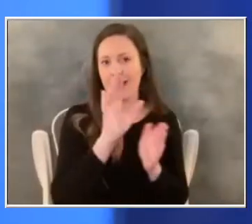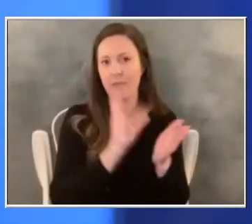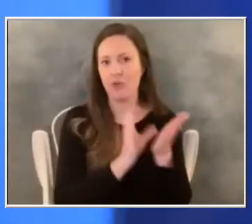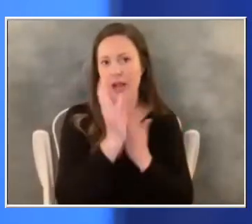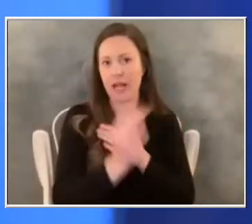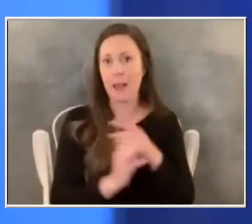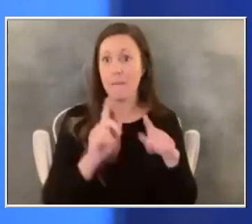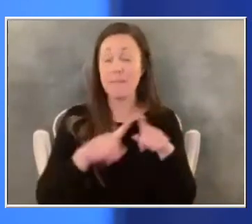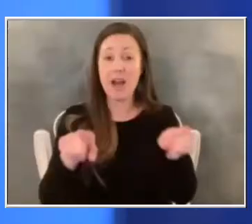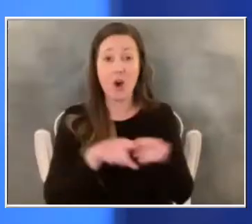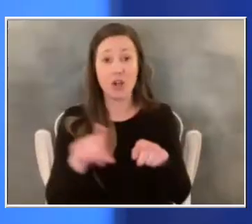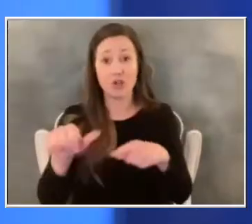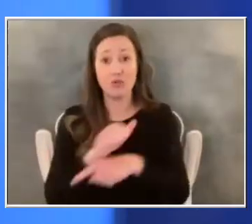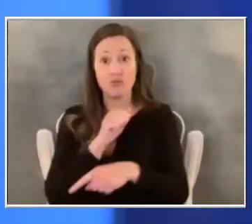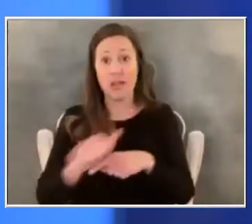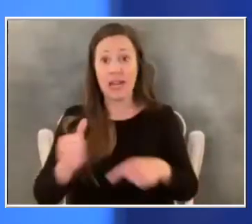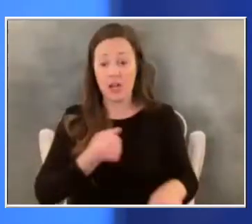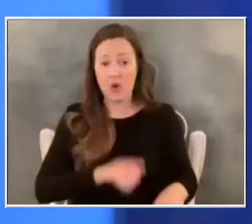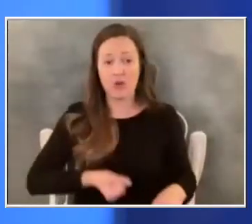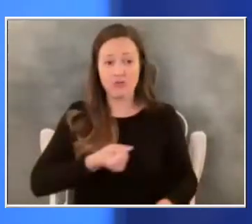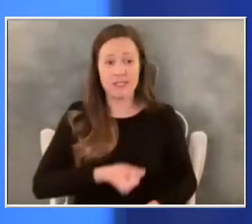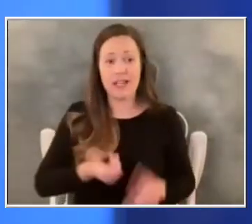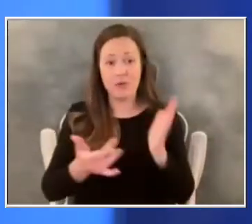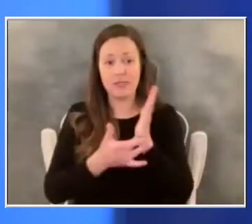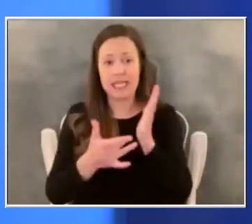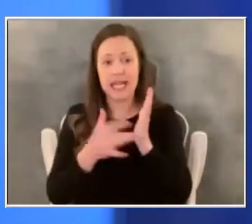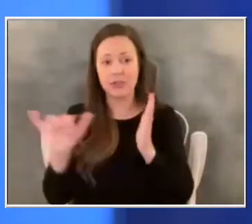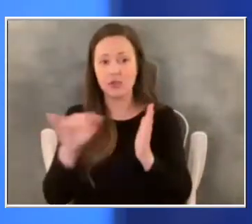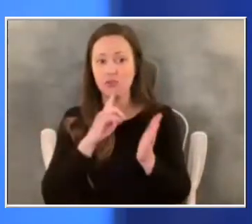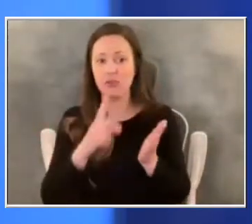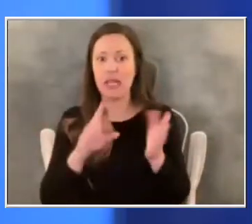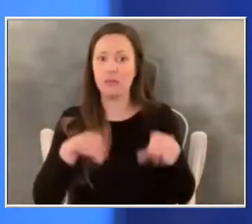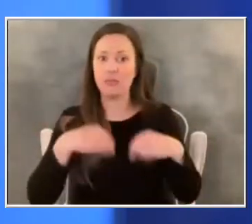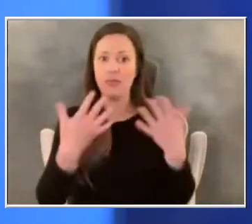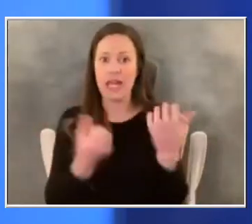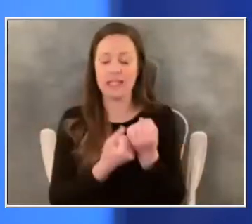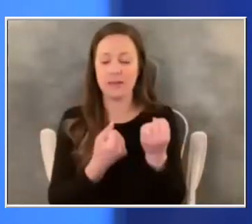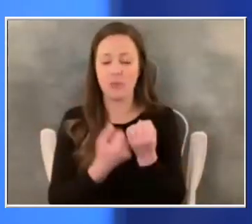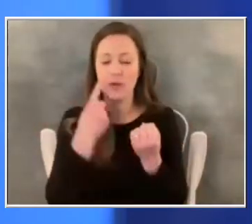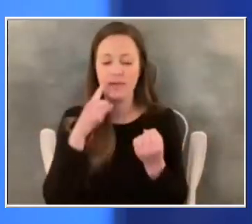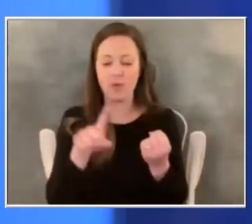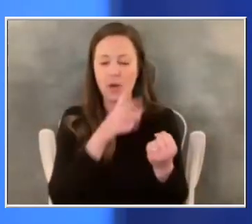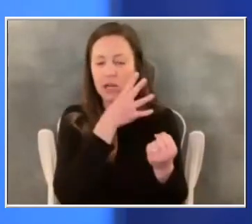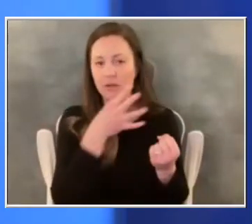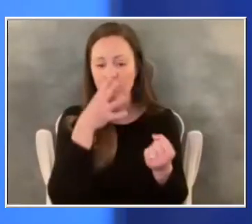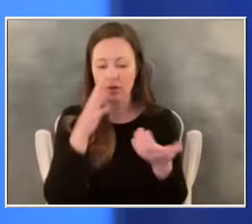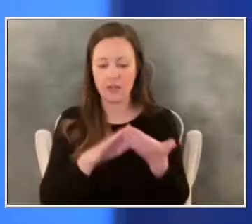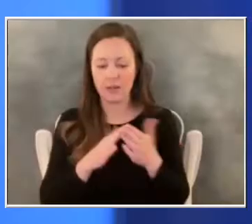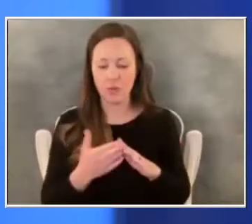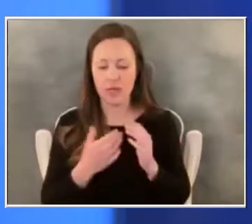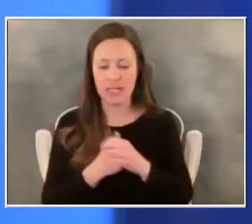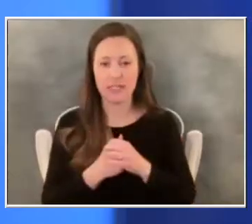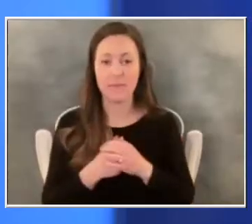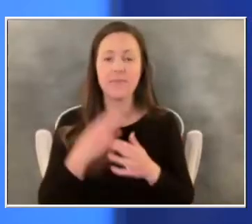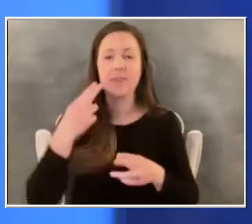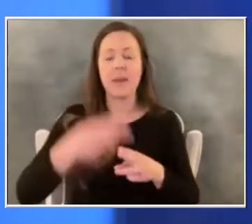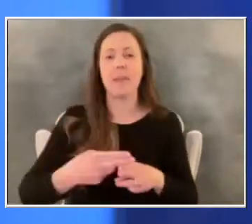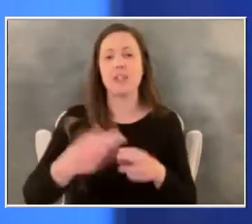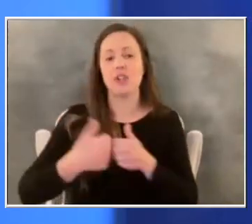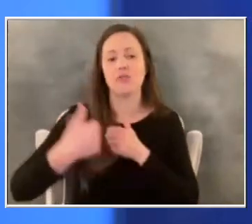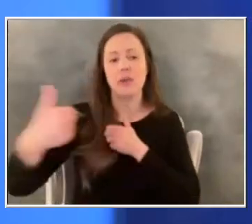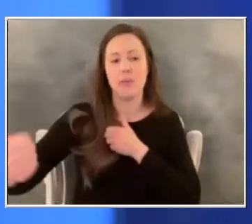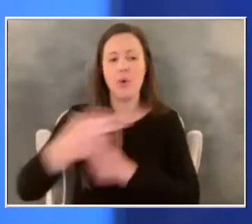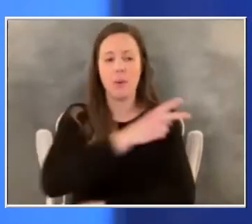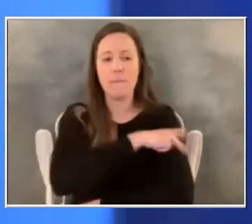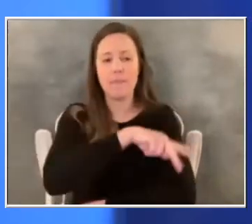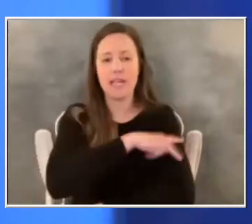to be able to provide that support in the rural communities. I mentioned the remote patient monitoring and